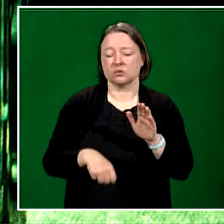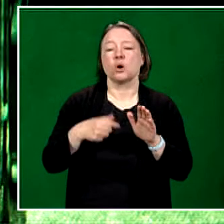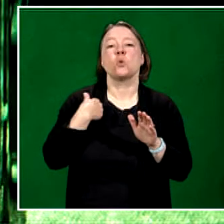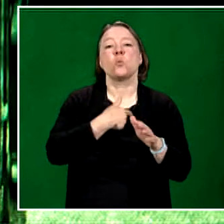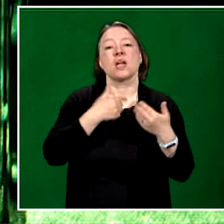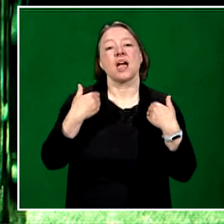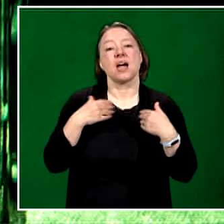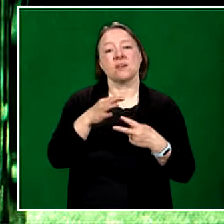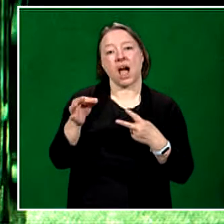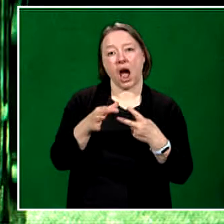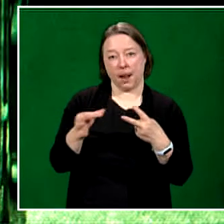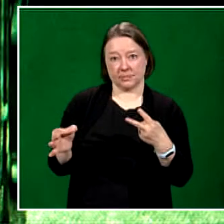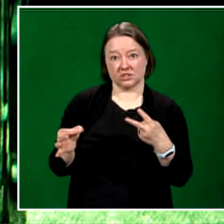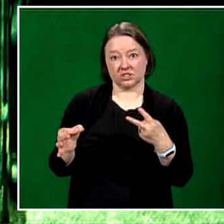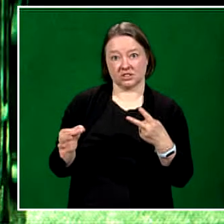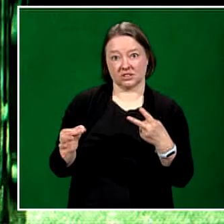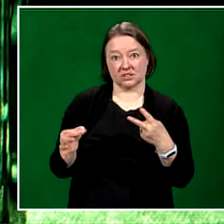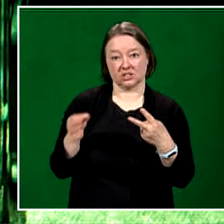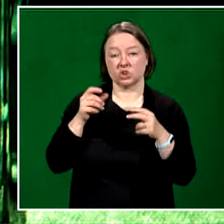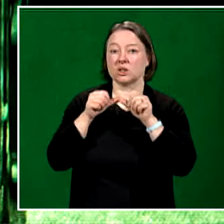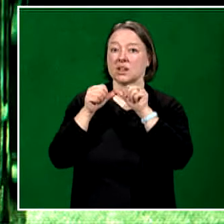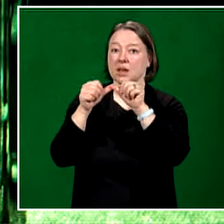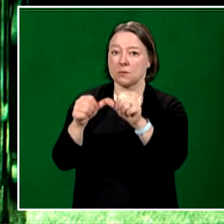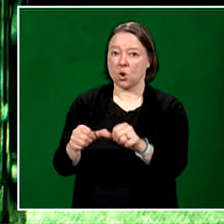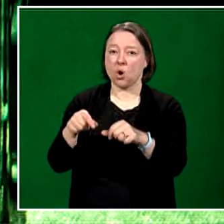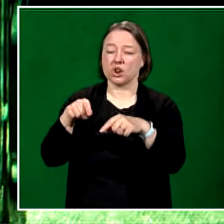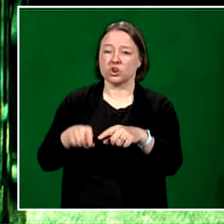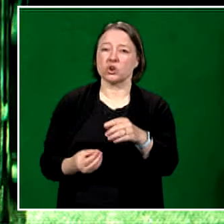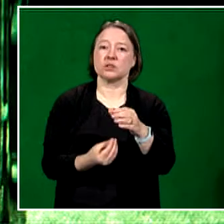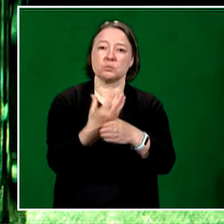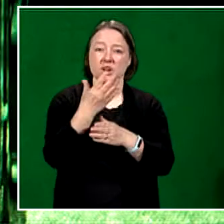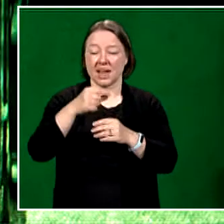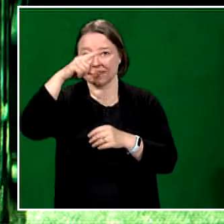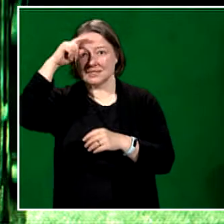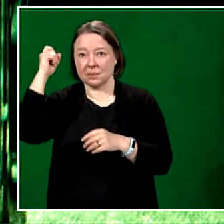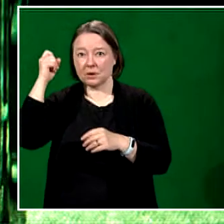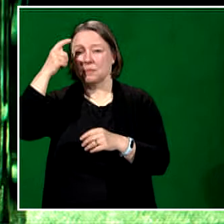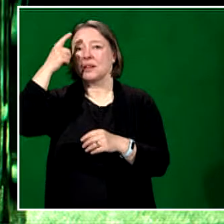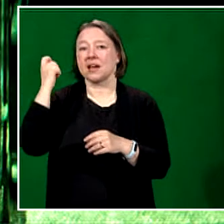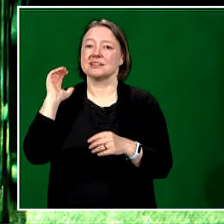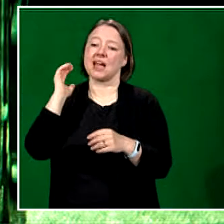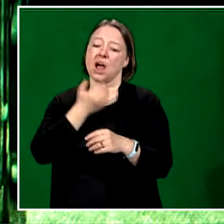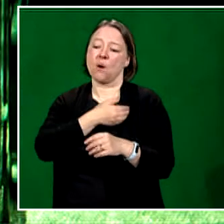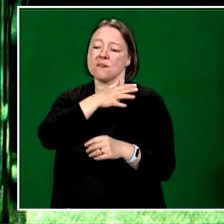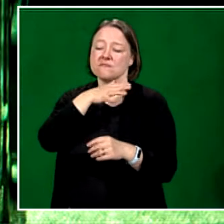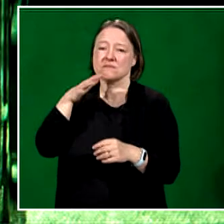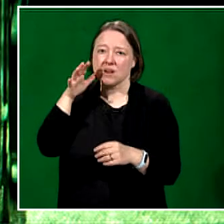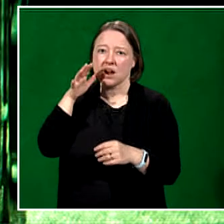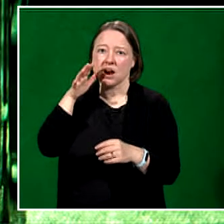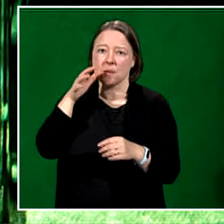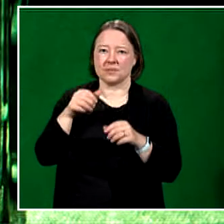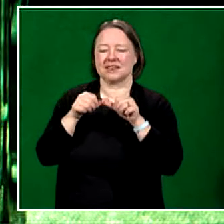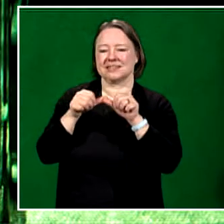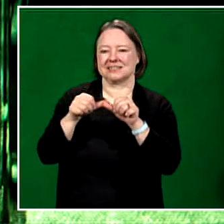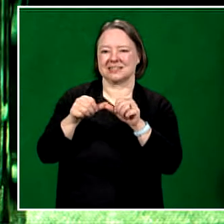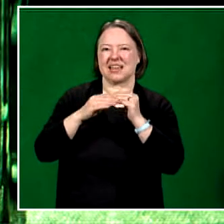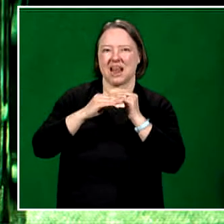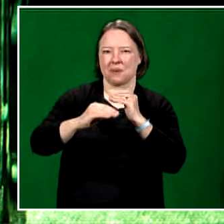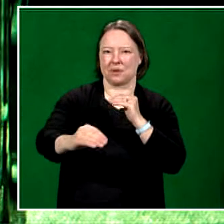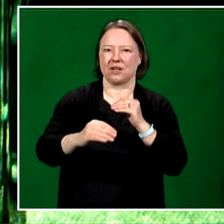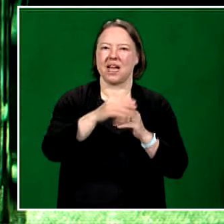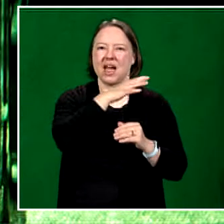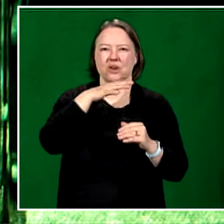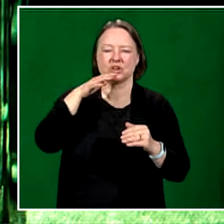an option to keep it going during the spring and summer, because our farm, the Sustainable Agriculture Project,